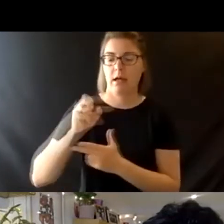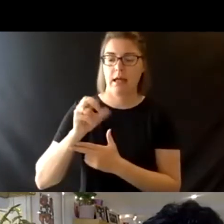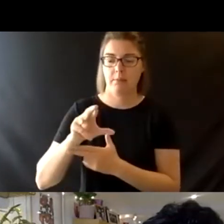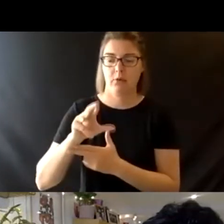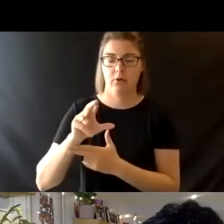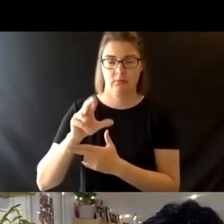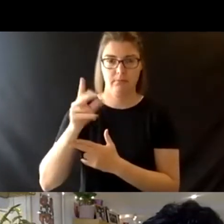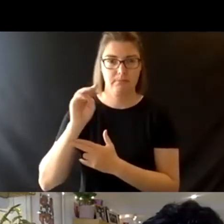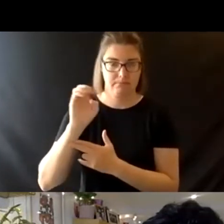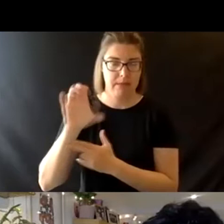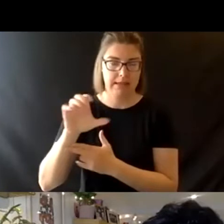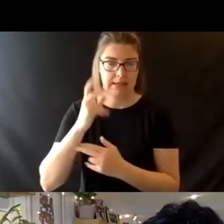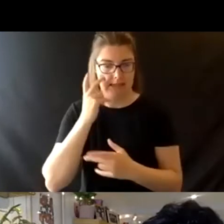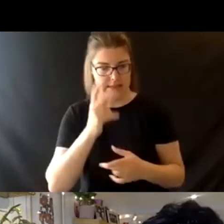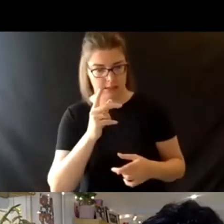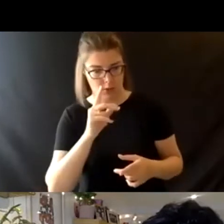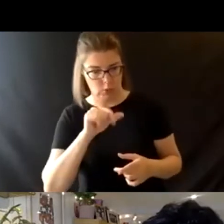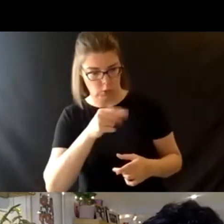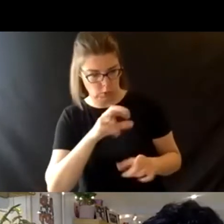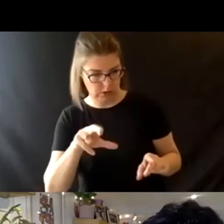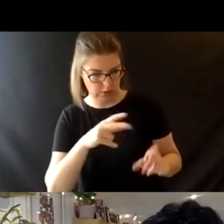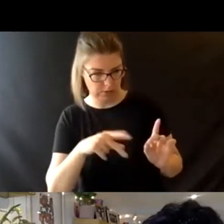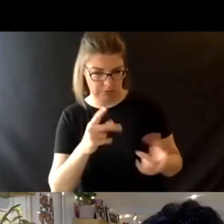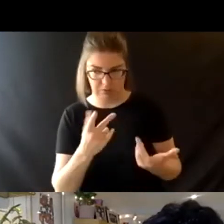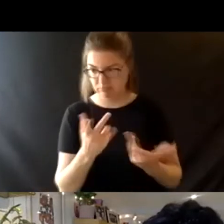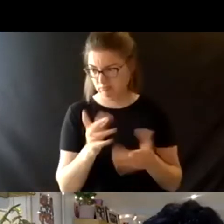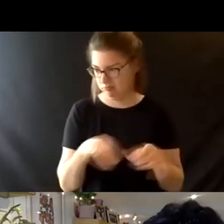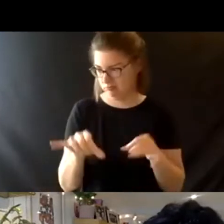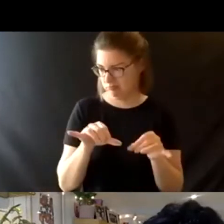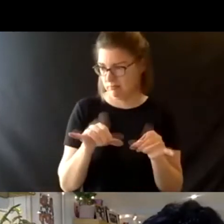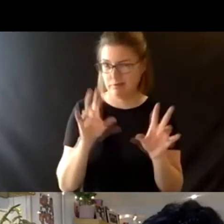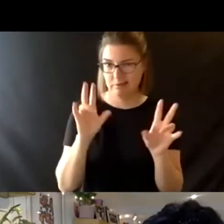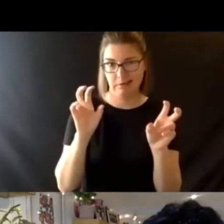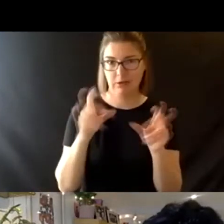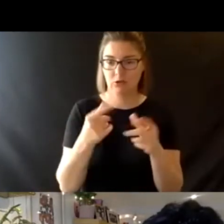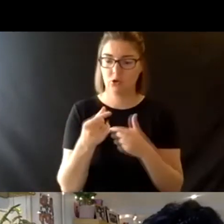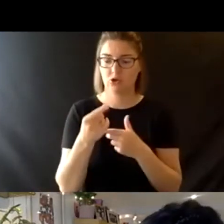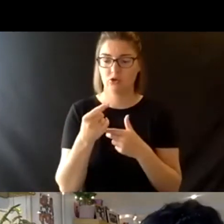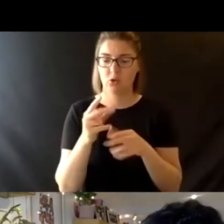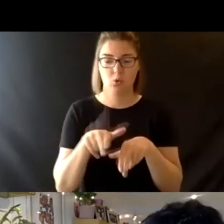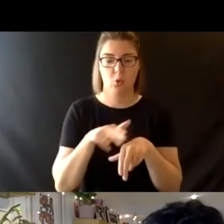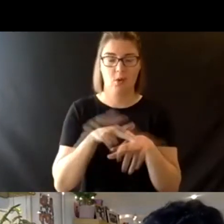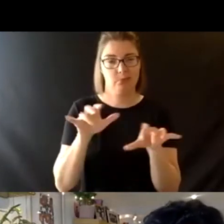are totally fine with breaking these rigid gender norms.